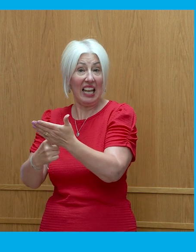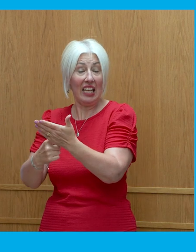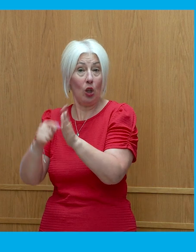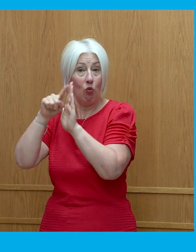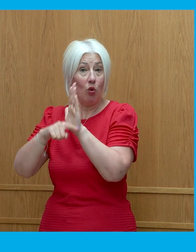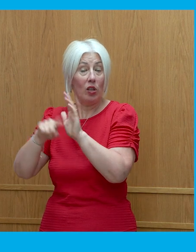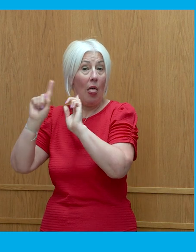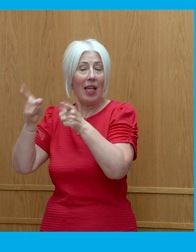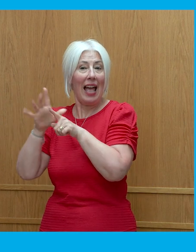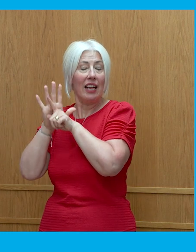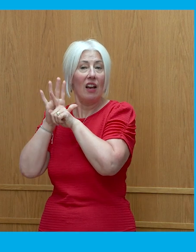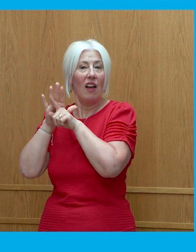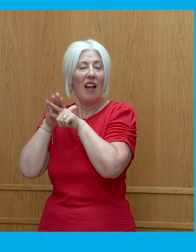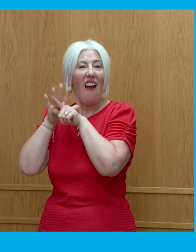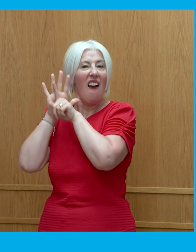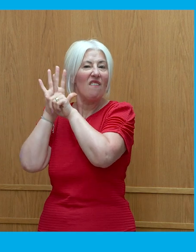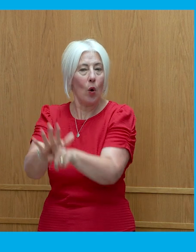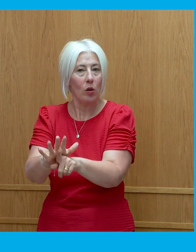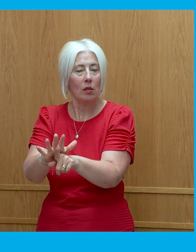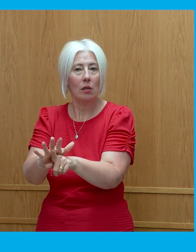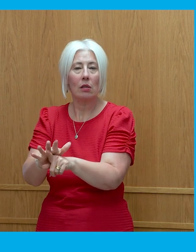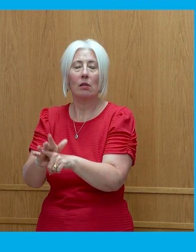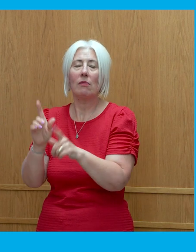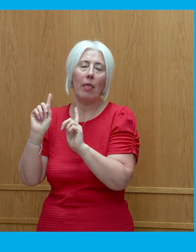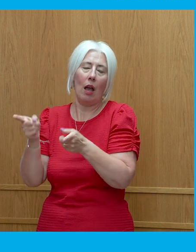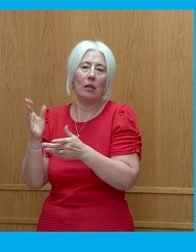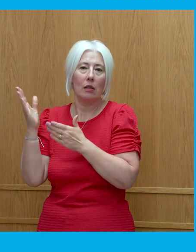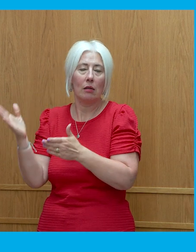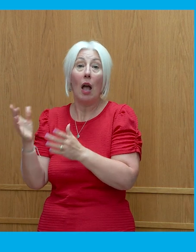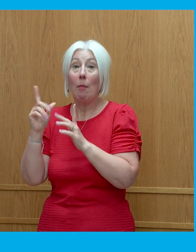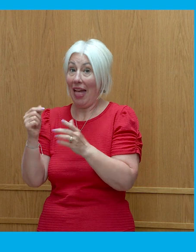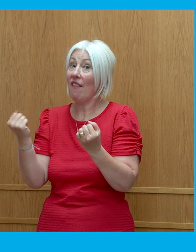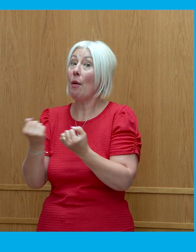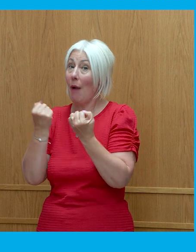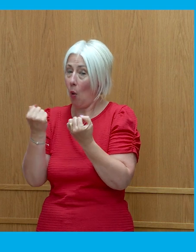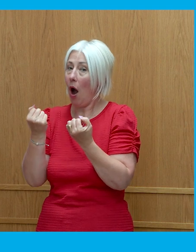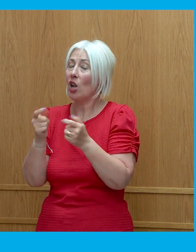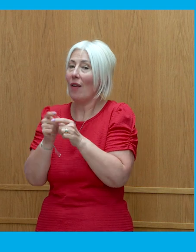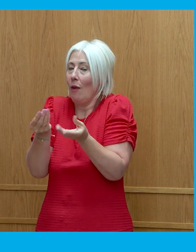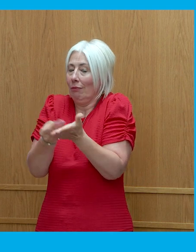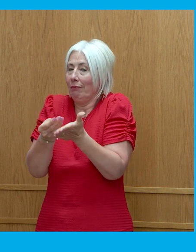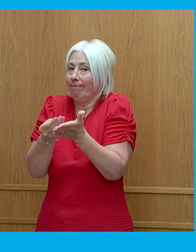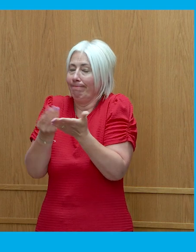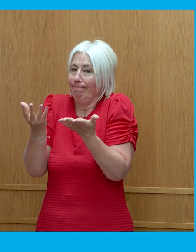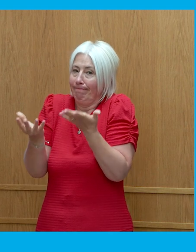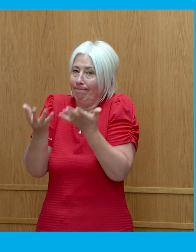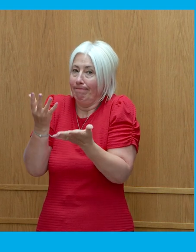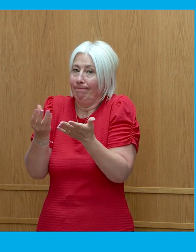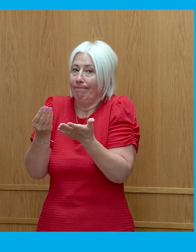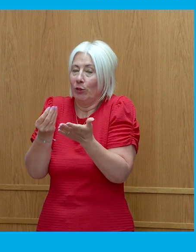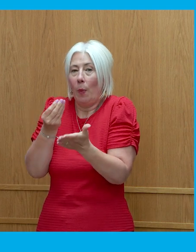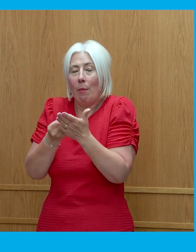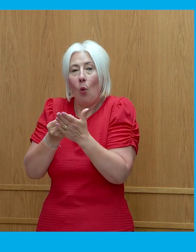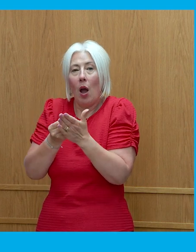the executive. They can't enforce the law. That's the executive branch, and they have no power of the purse. So it's the power is divided